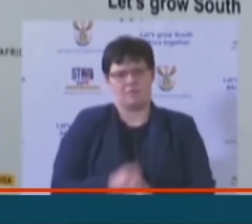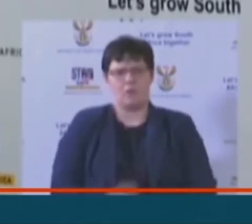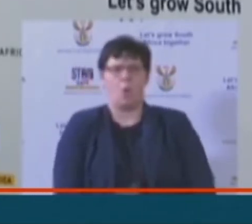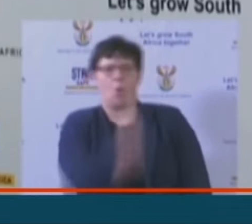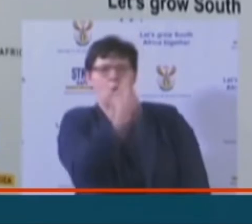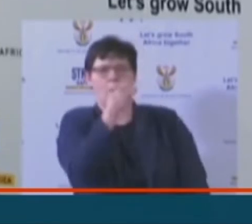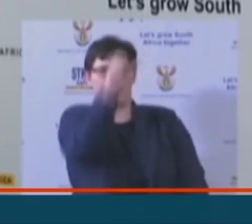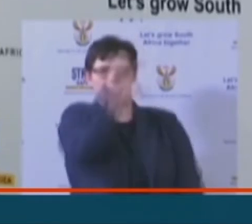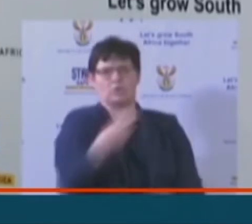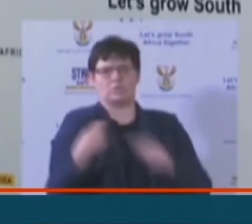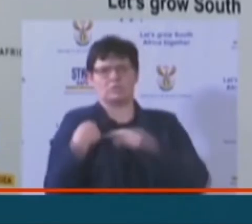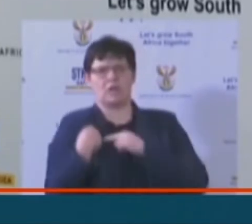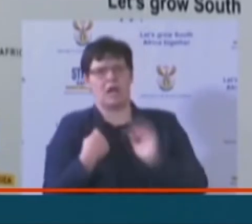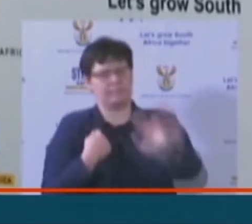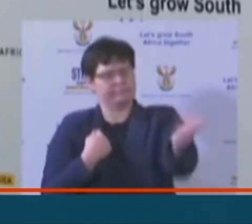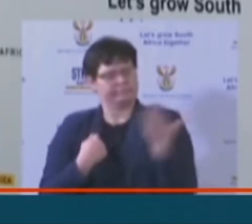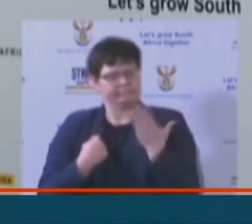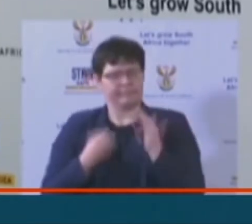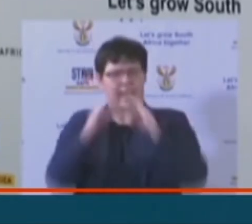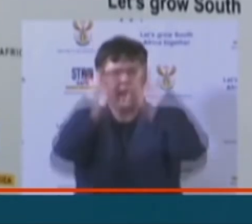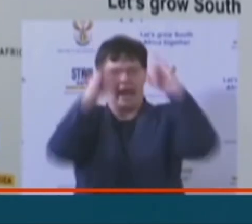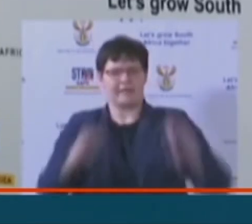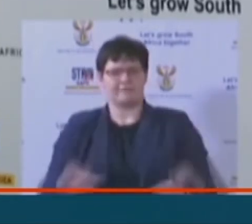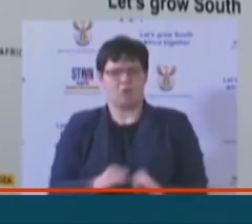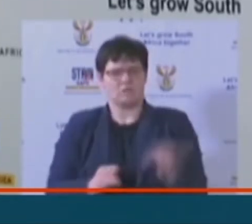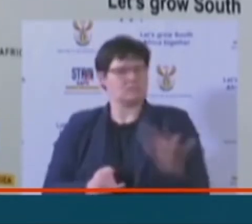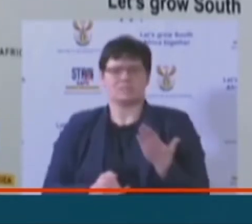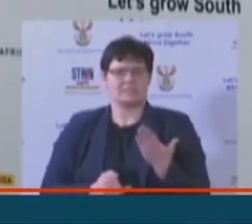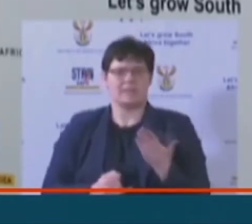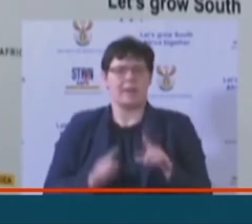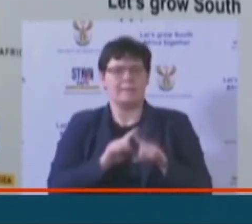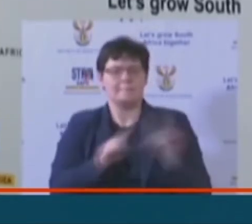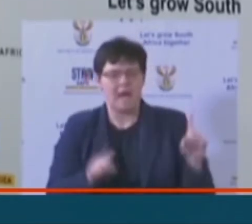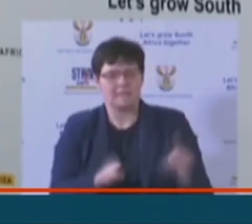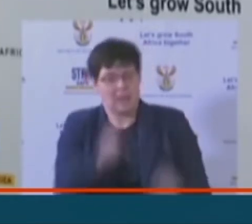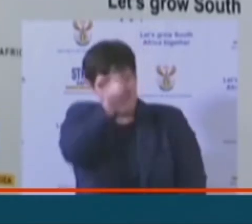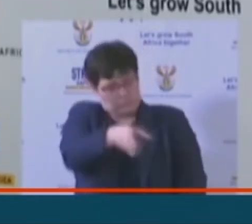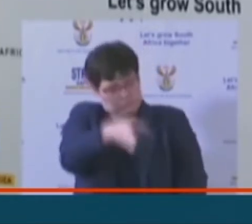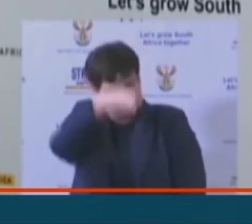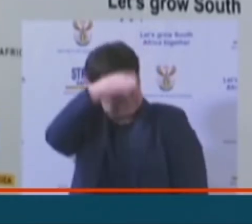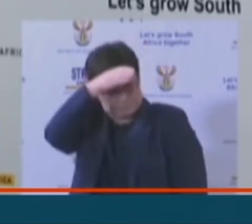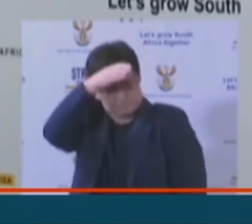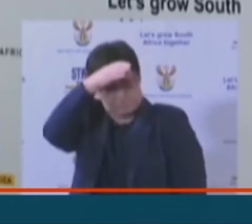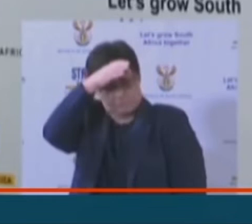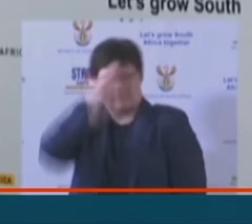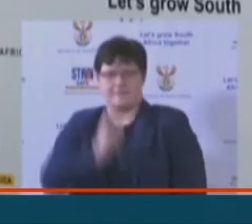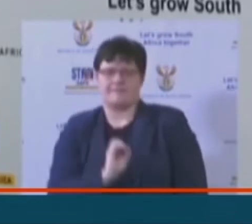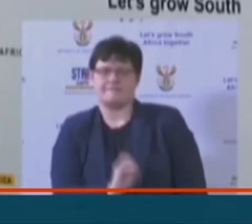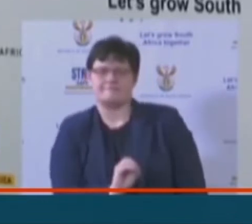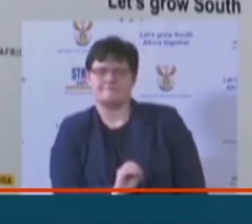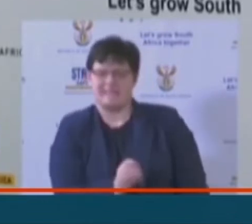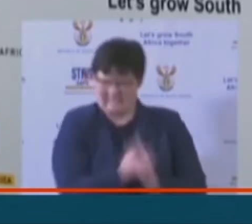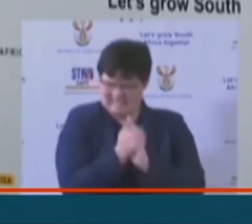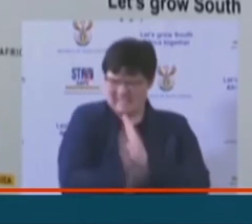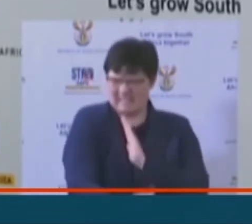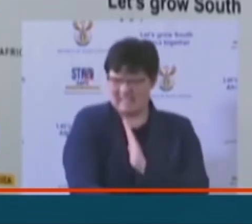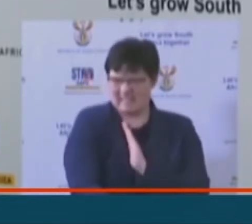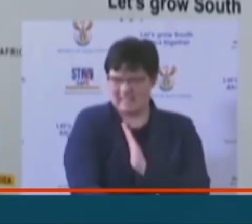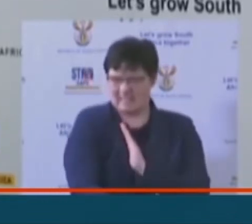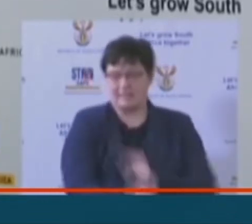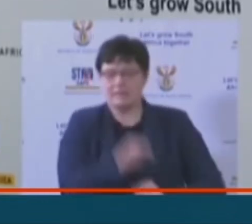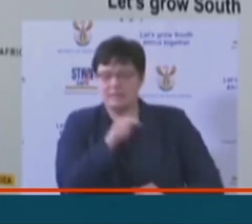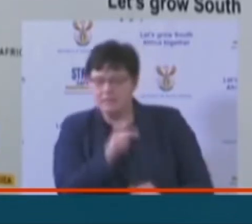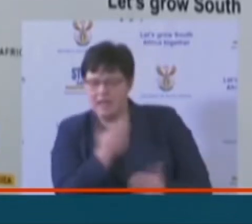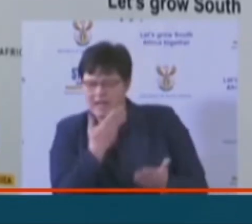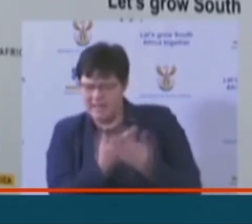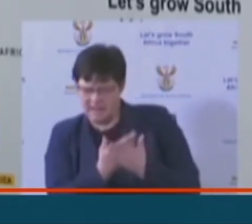somebody delivering an invoice to you, but it relied on expertise that is that are able